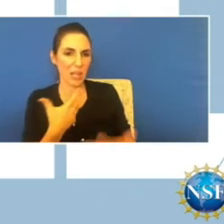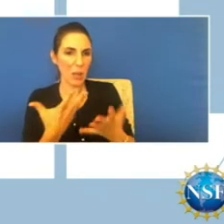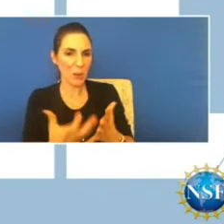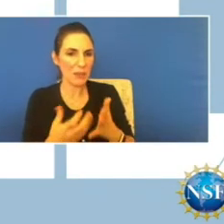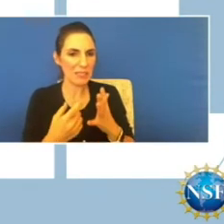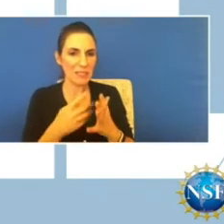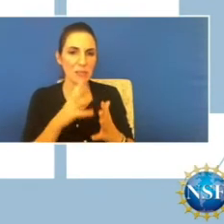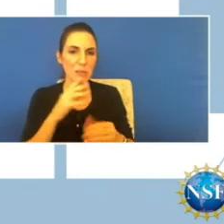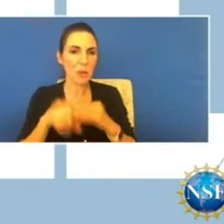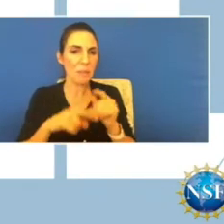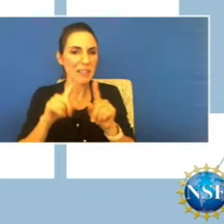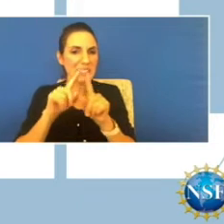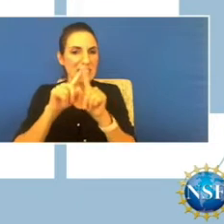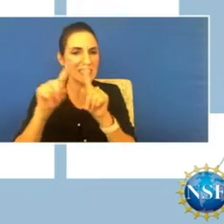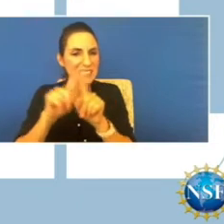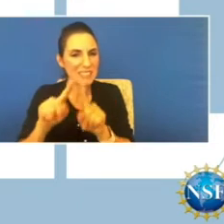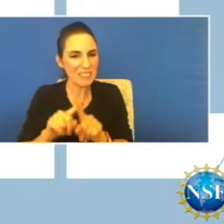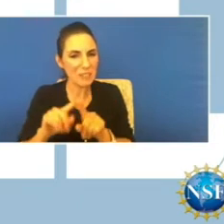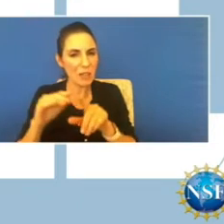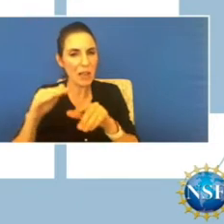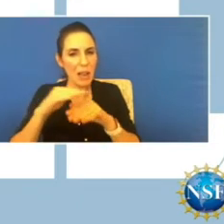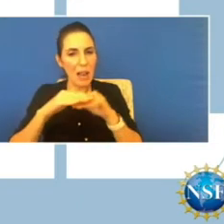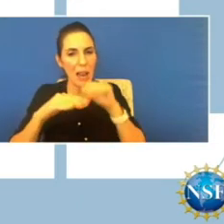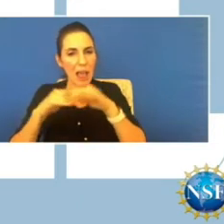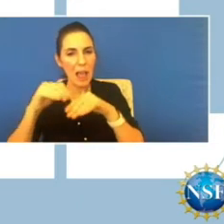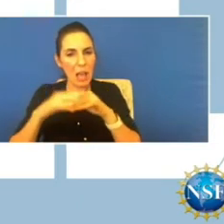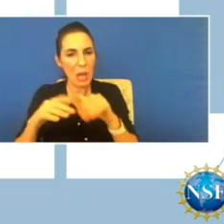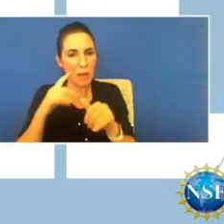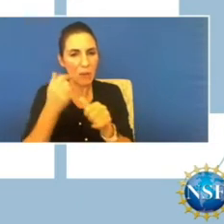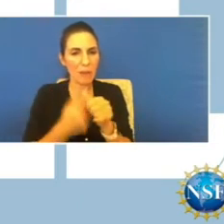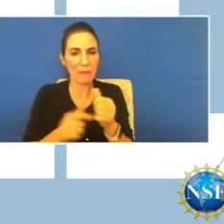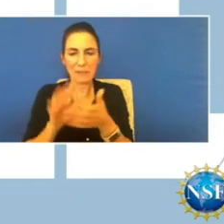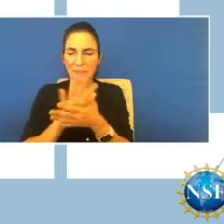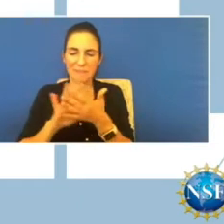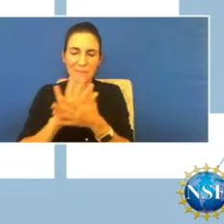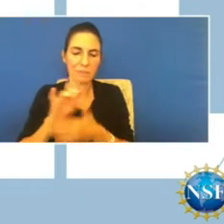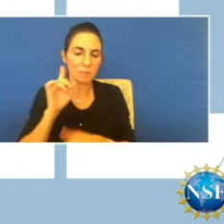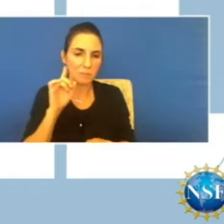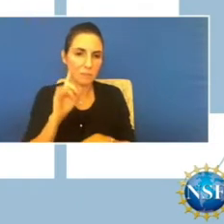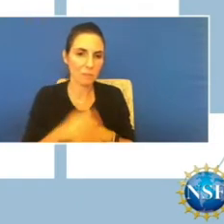layers that I feel like everyone just articulated.